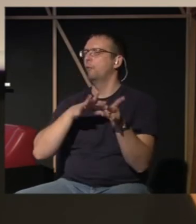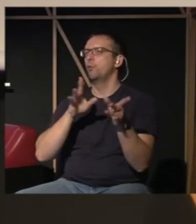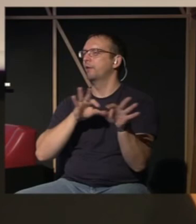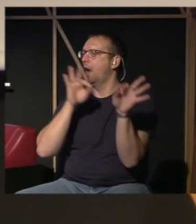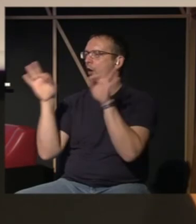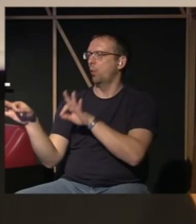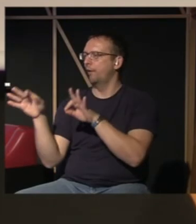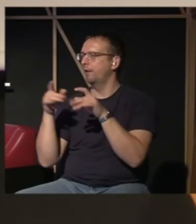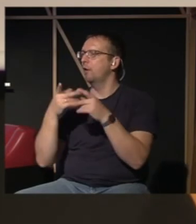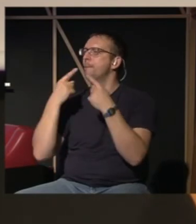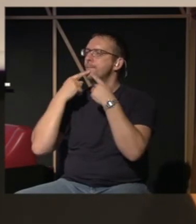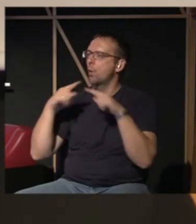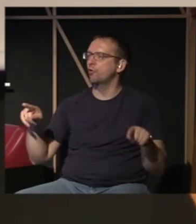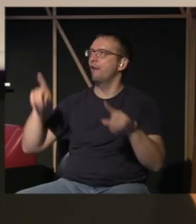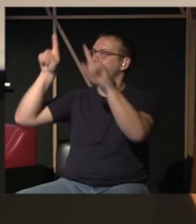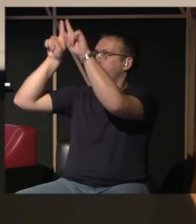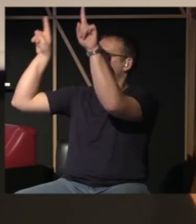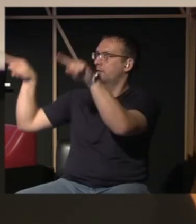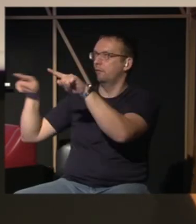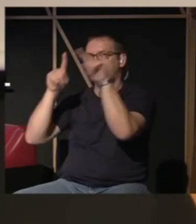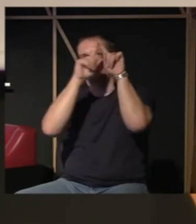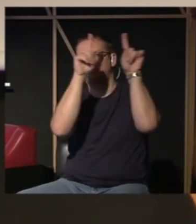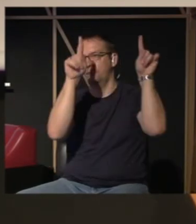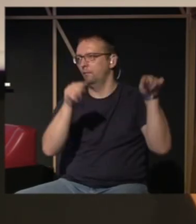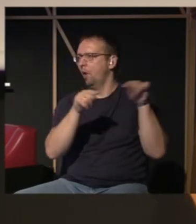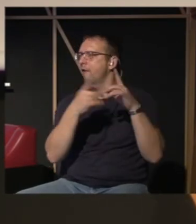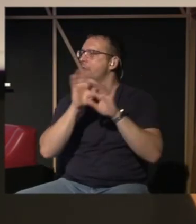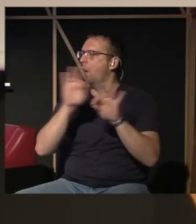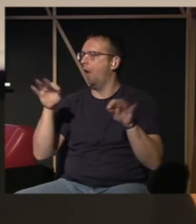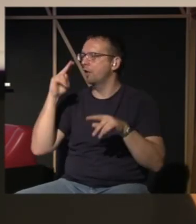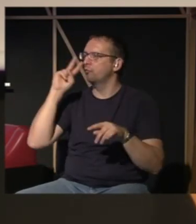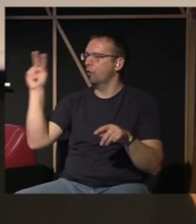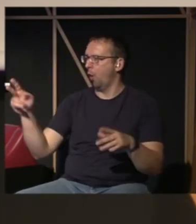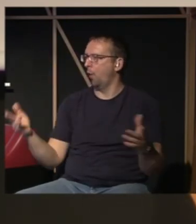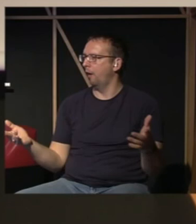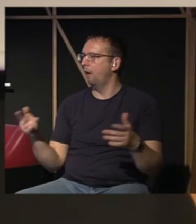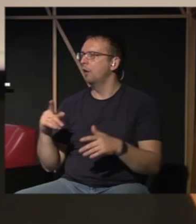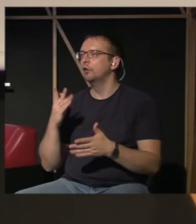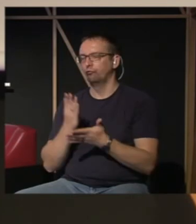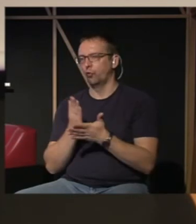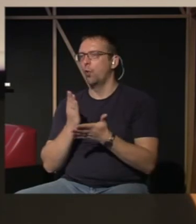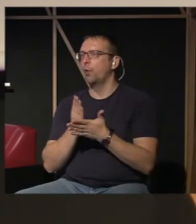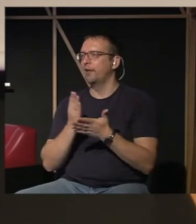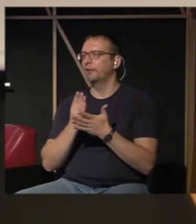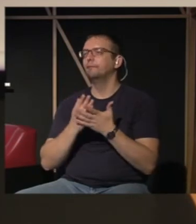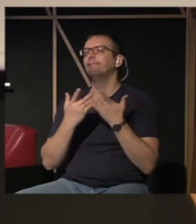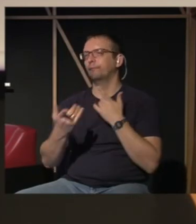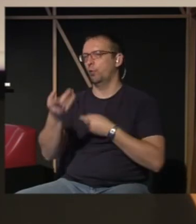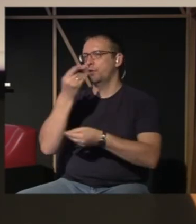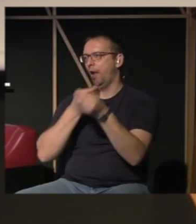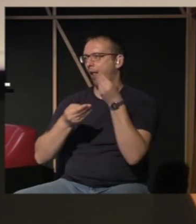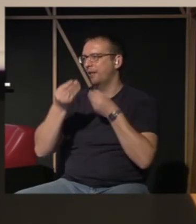giant screen. Before the tournament, we did speak to them about what additional kinds of services that we could